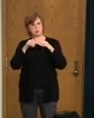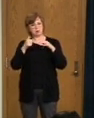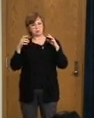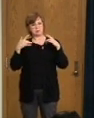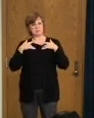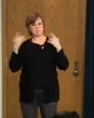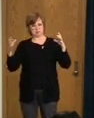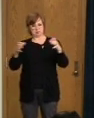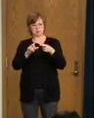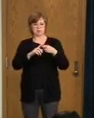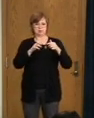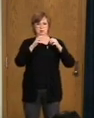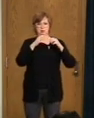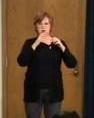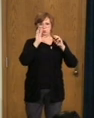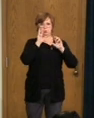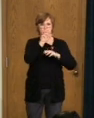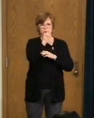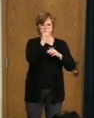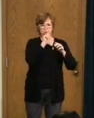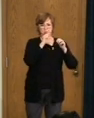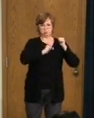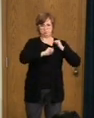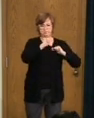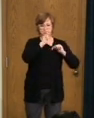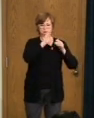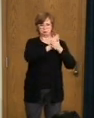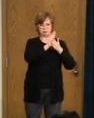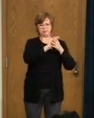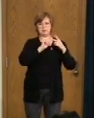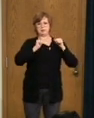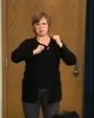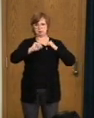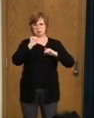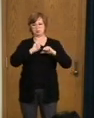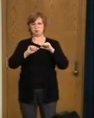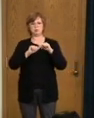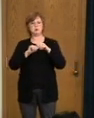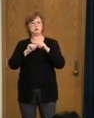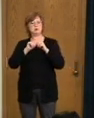museums, theaters, and places of worship, remains the same as it has been.